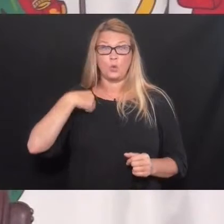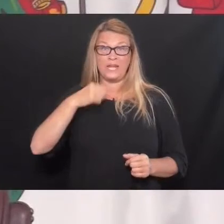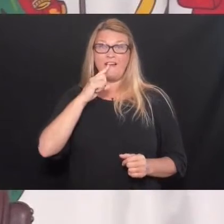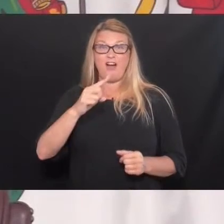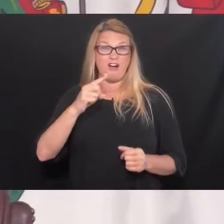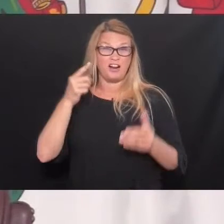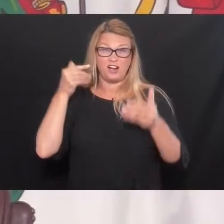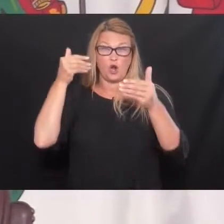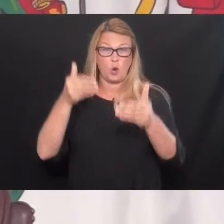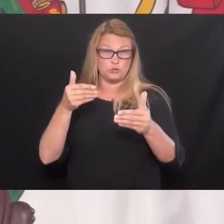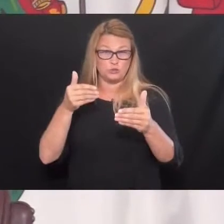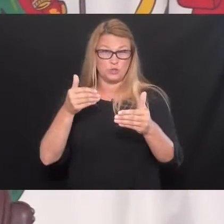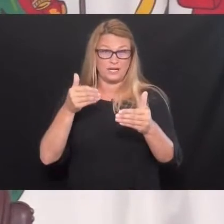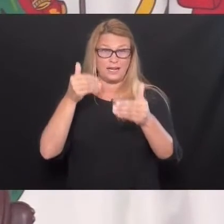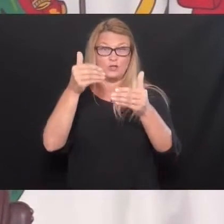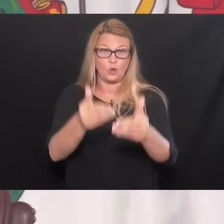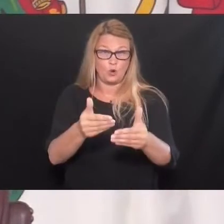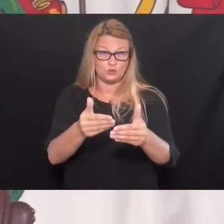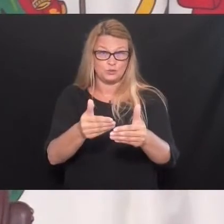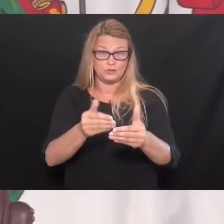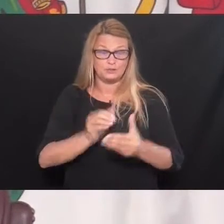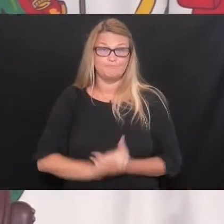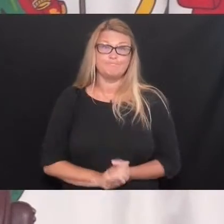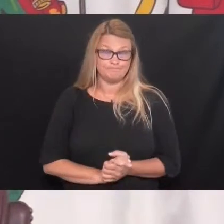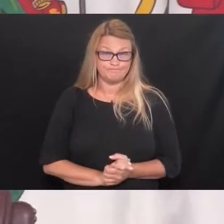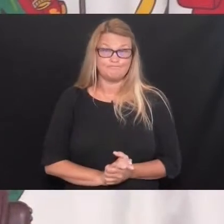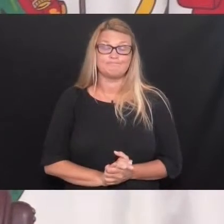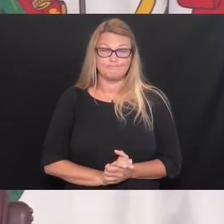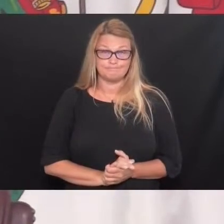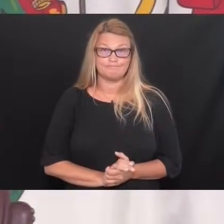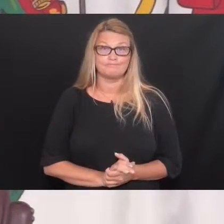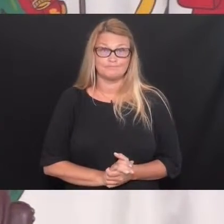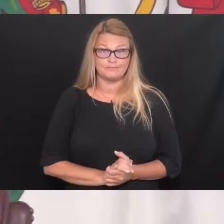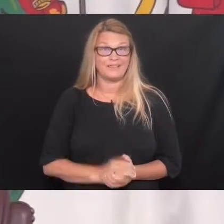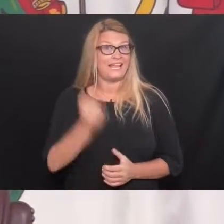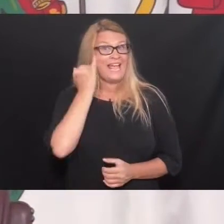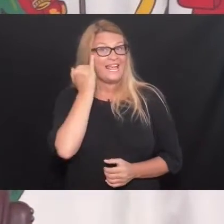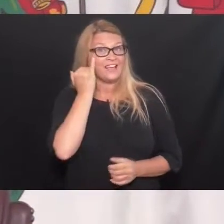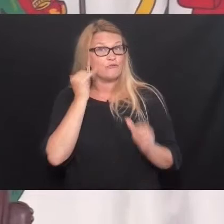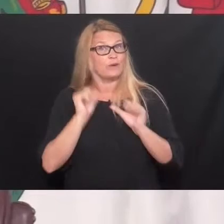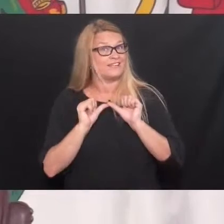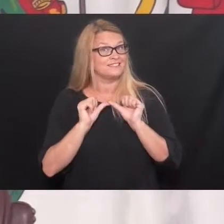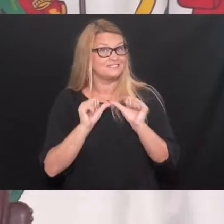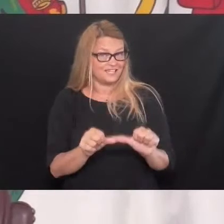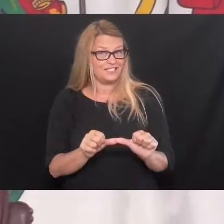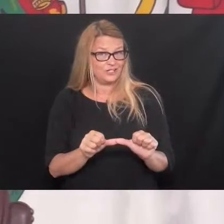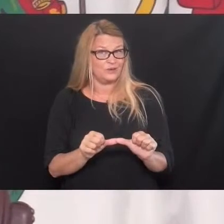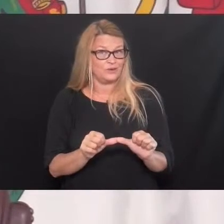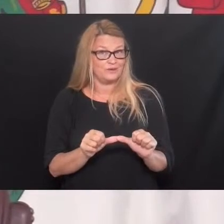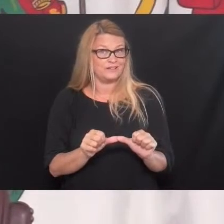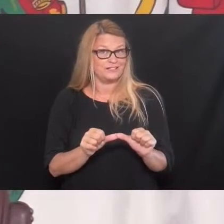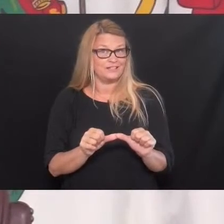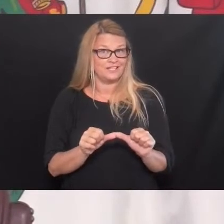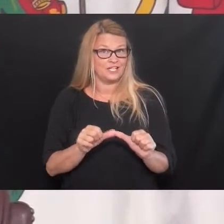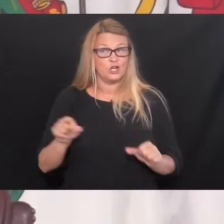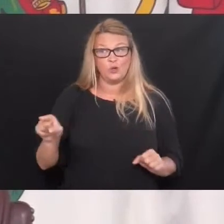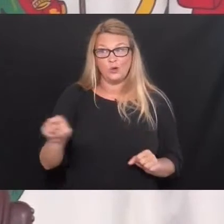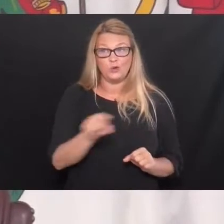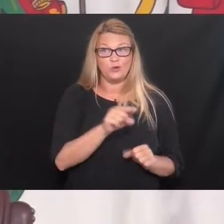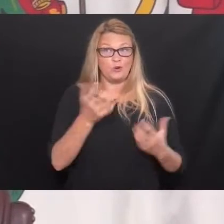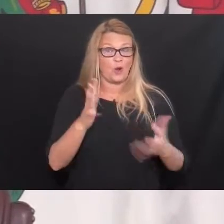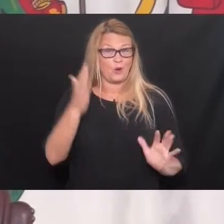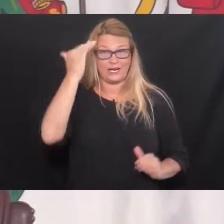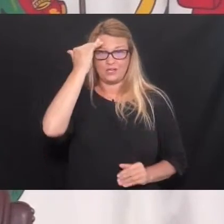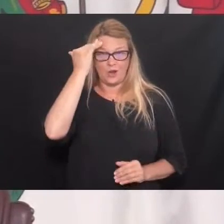You know, I mean, really, if we continue on this pathway and everything, you and I both